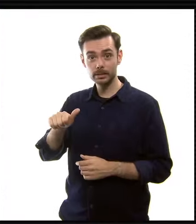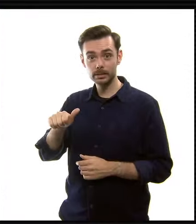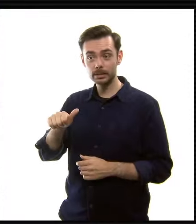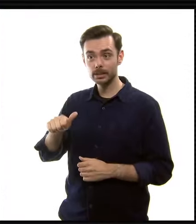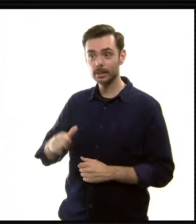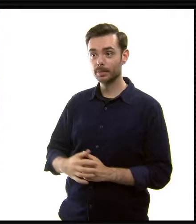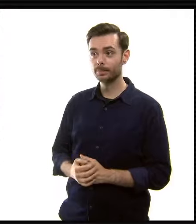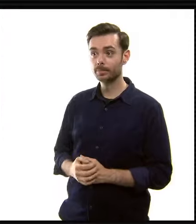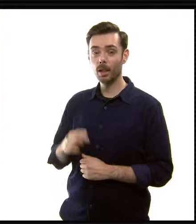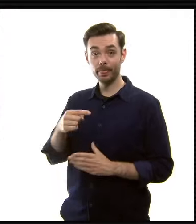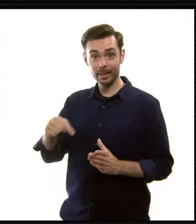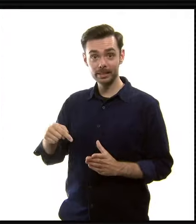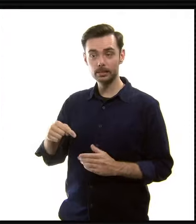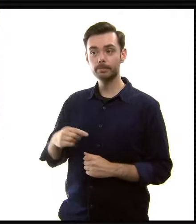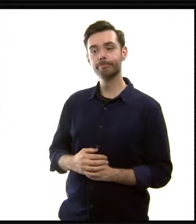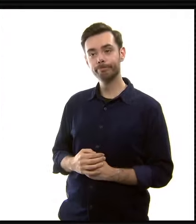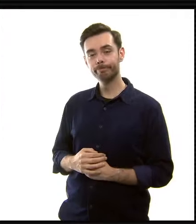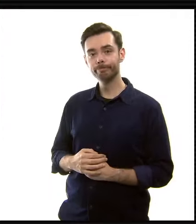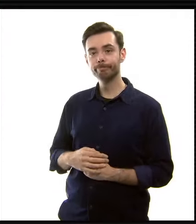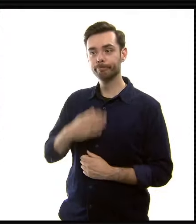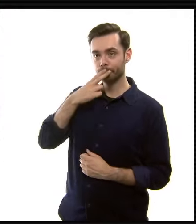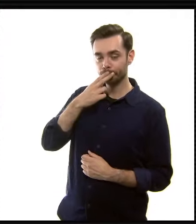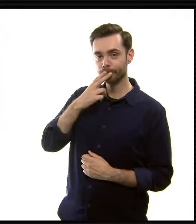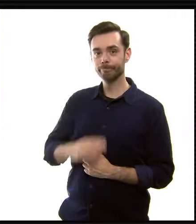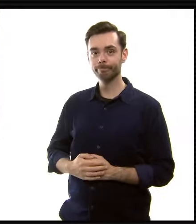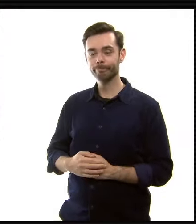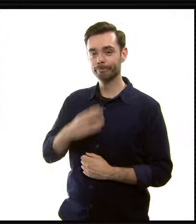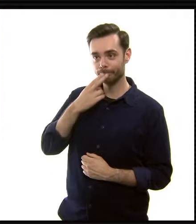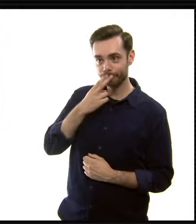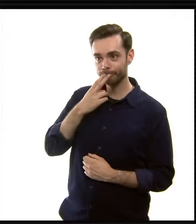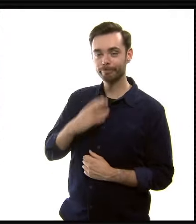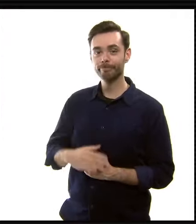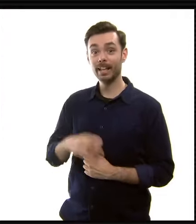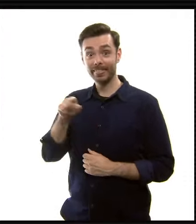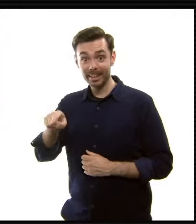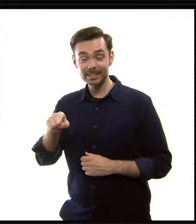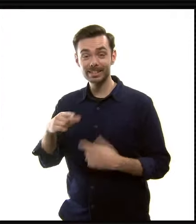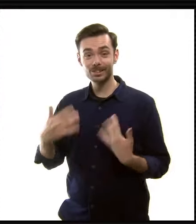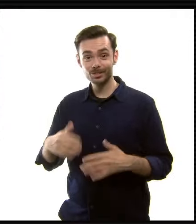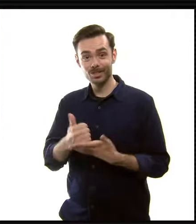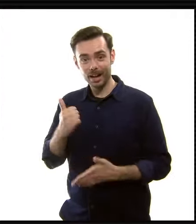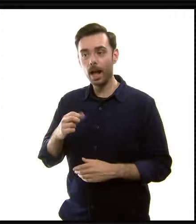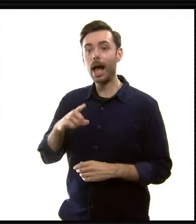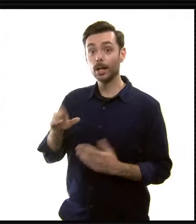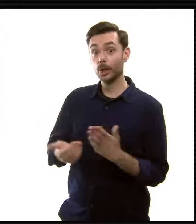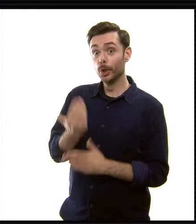great with on the and also new minifigures.